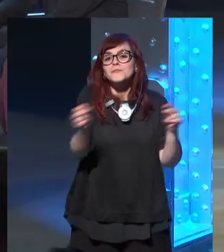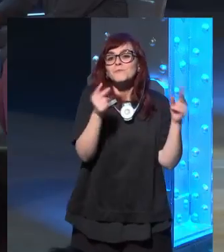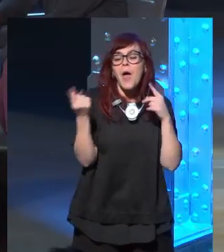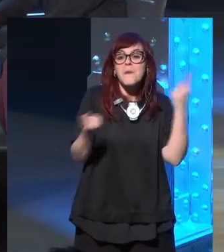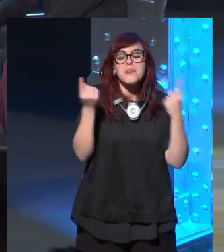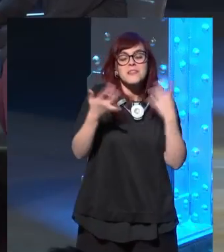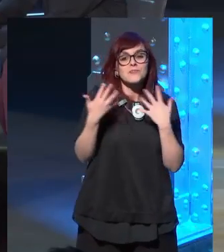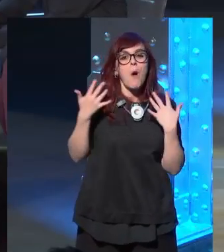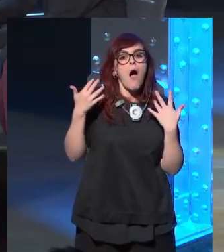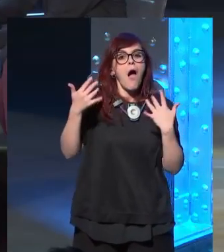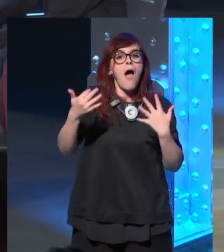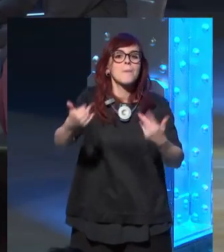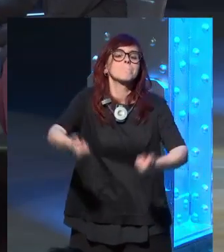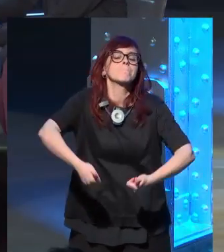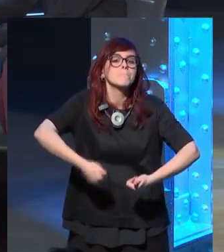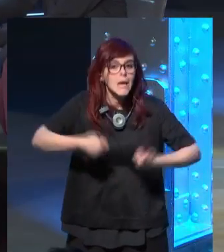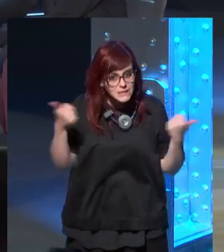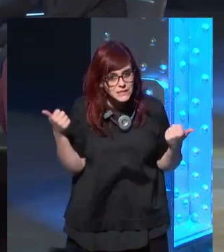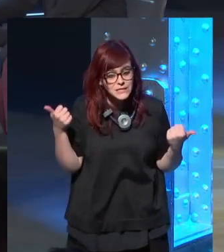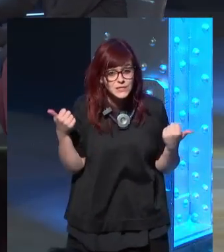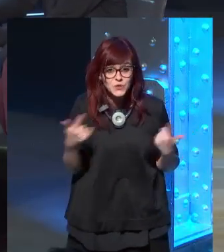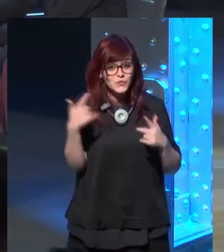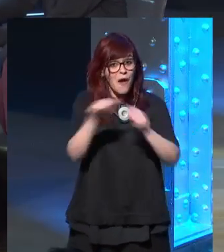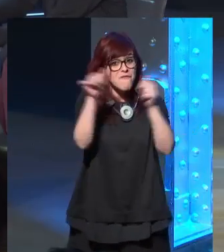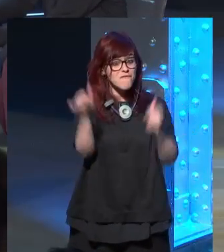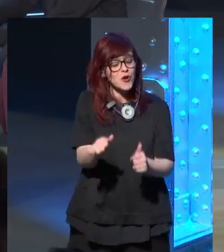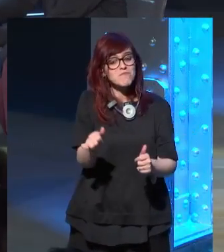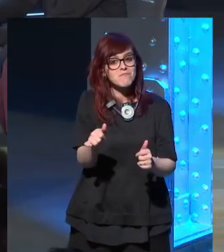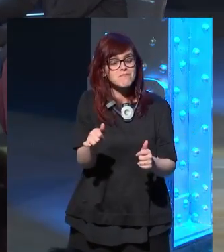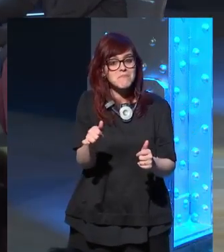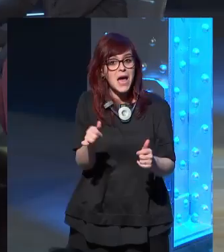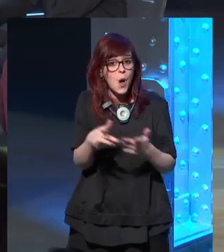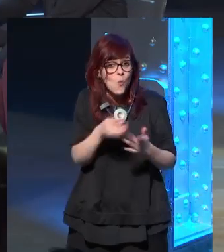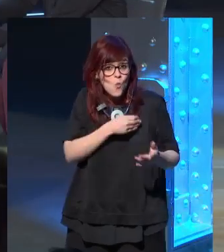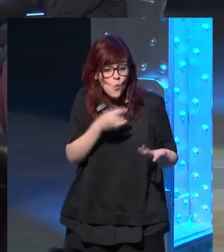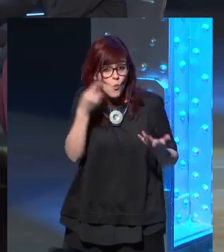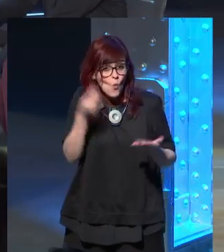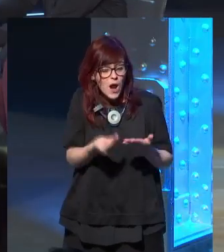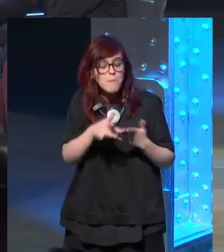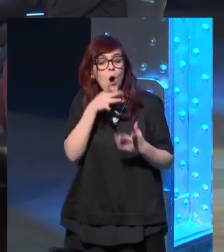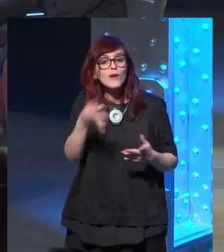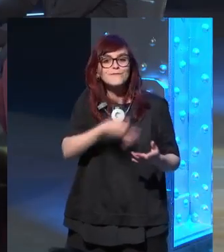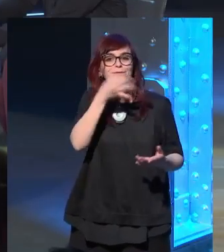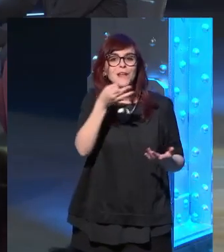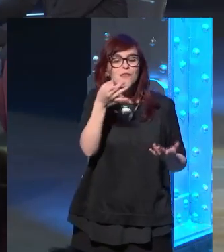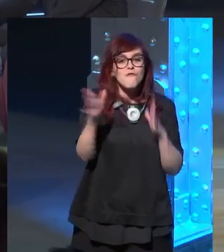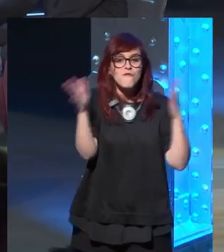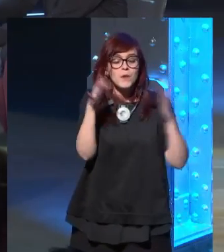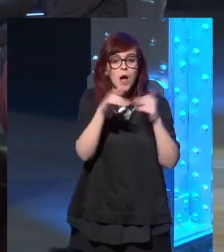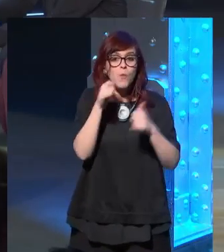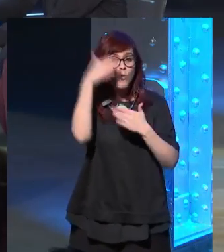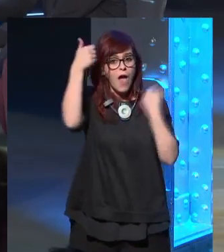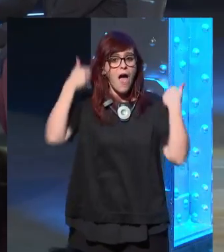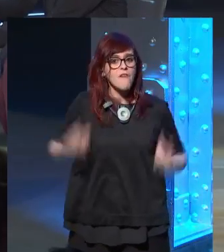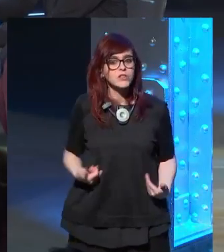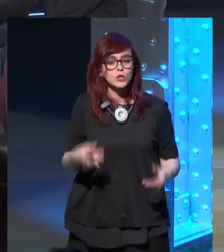something. And it's a really nice way to organize these evenings, because there's not one host with all the responsibility. So it's a